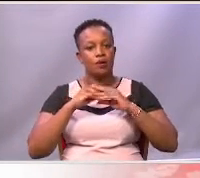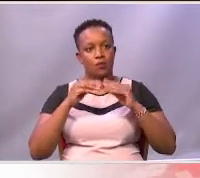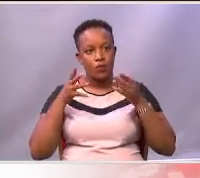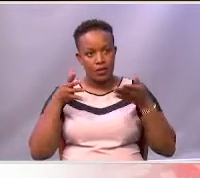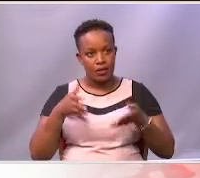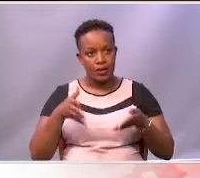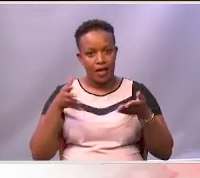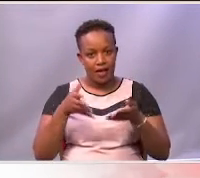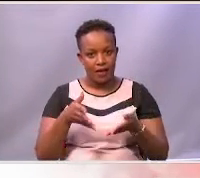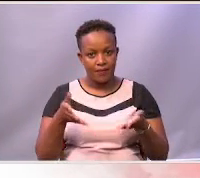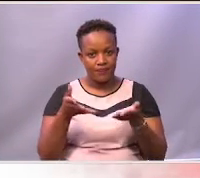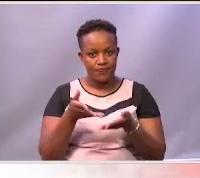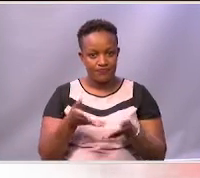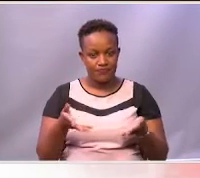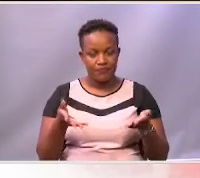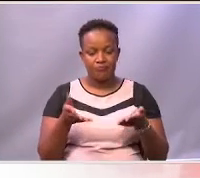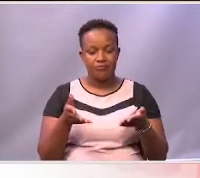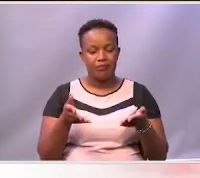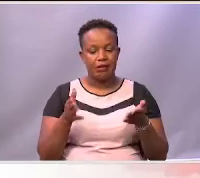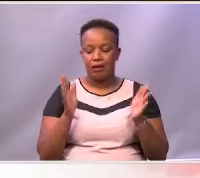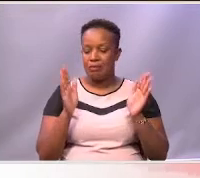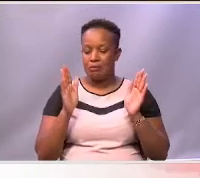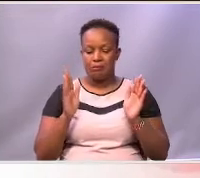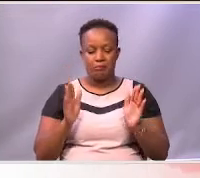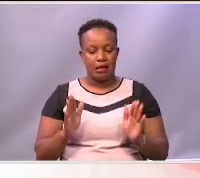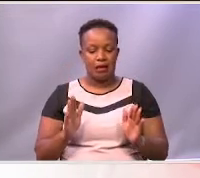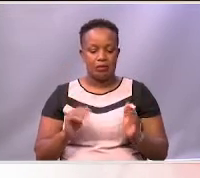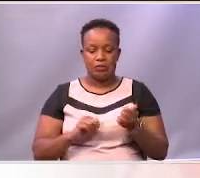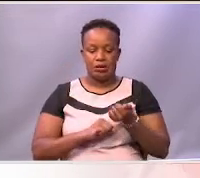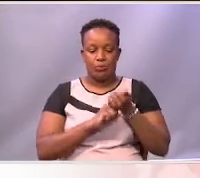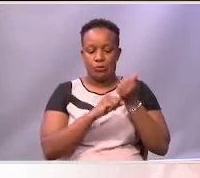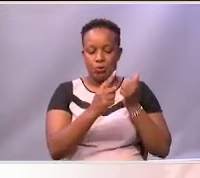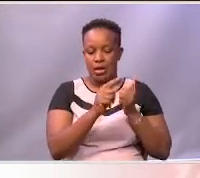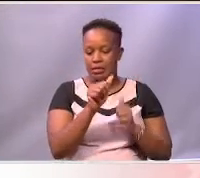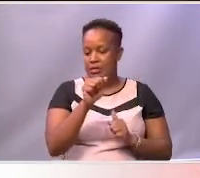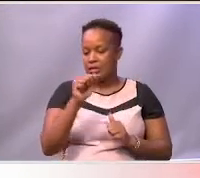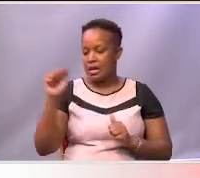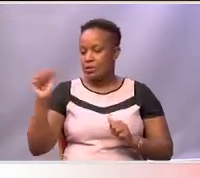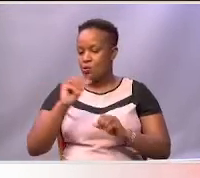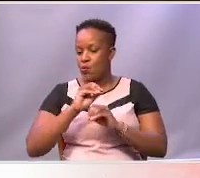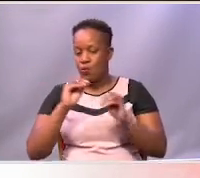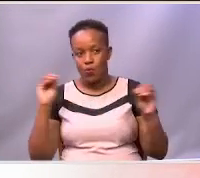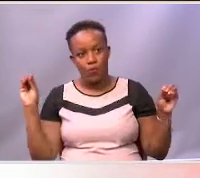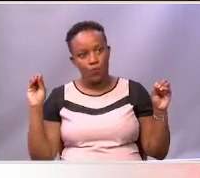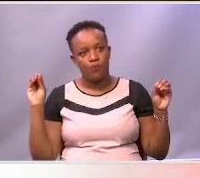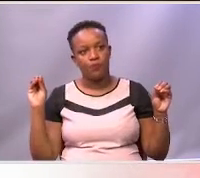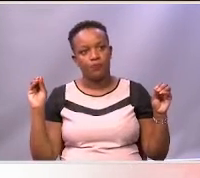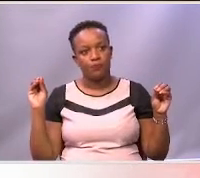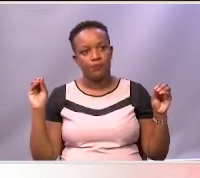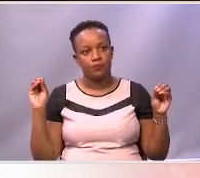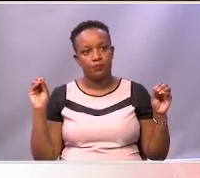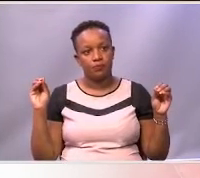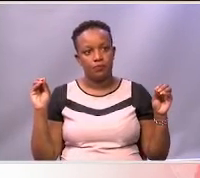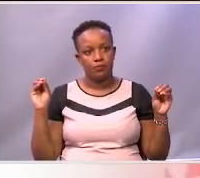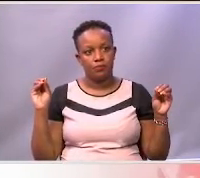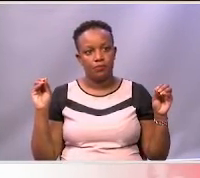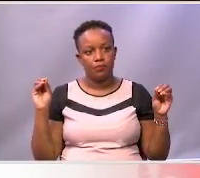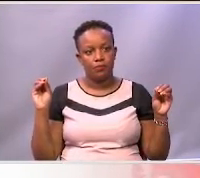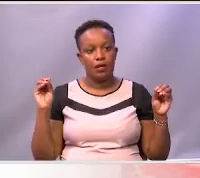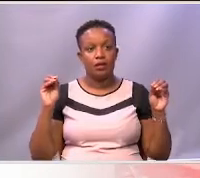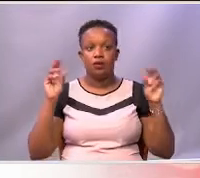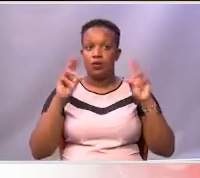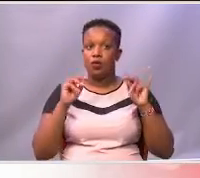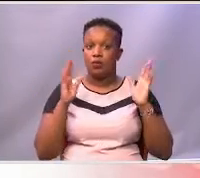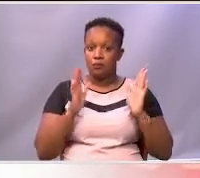that no one is alienating you and no one is actually saying some things that